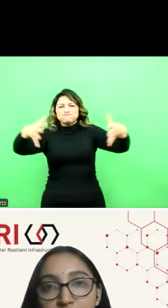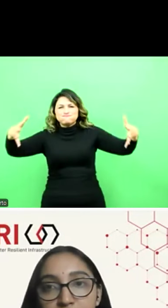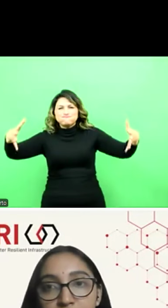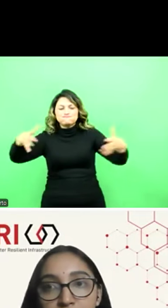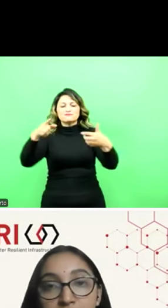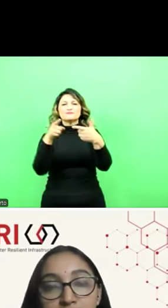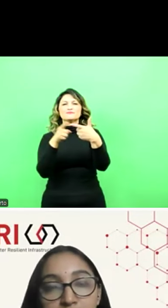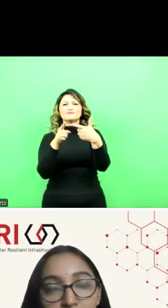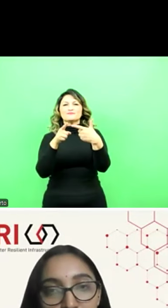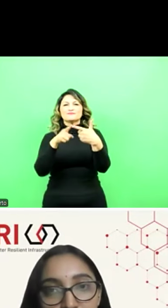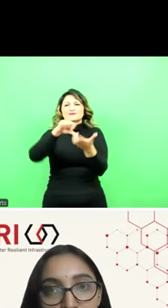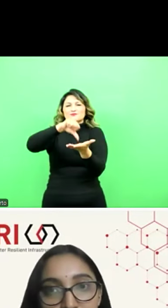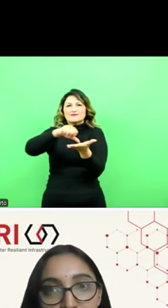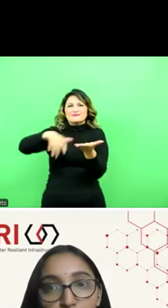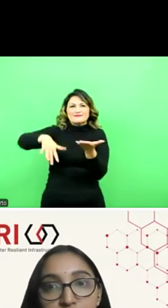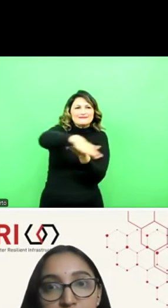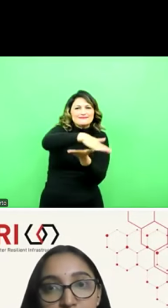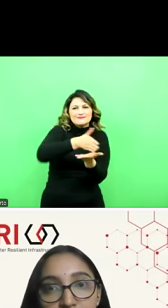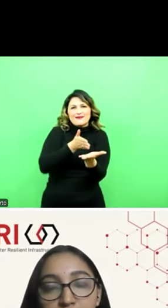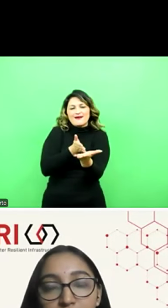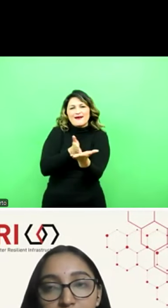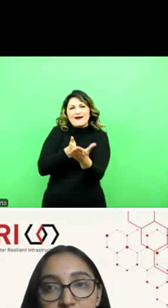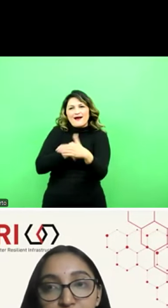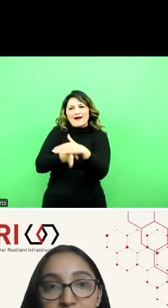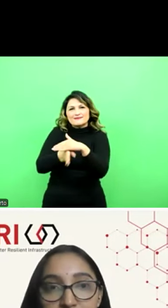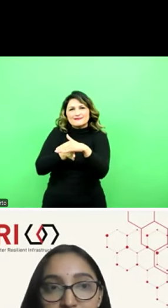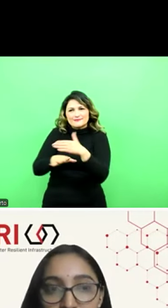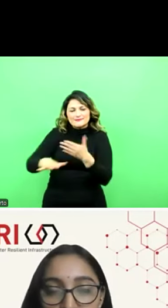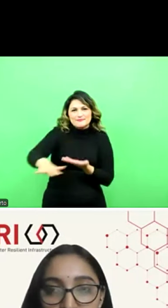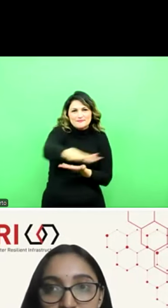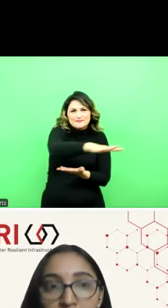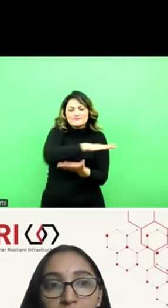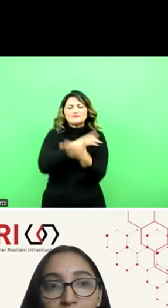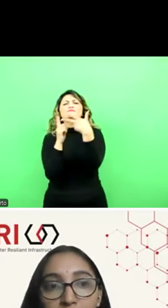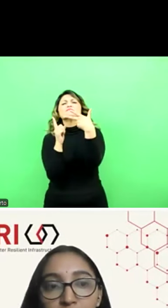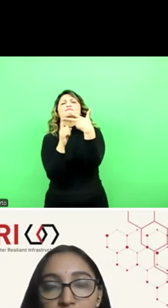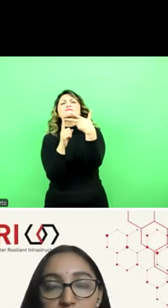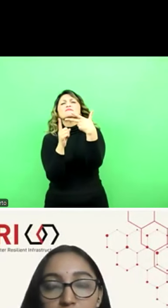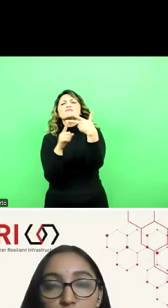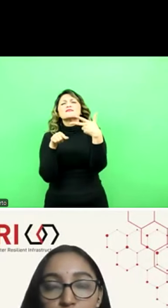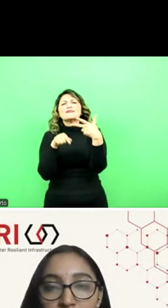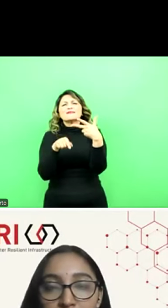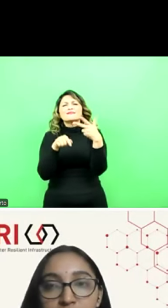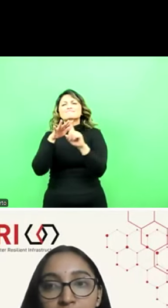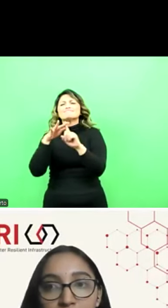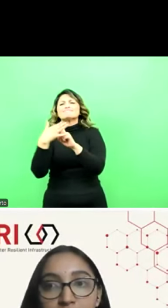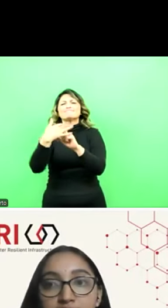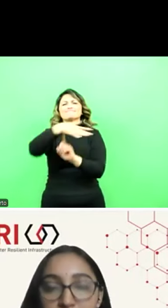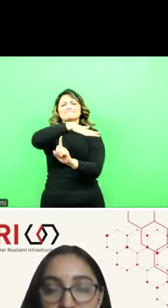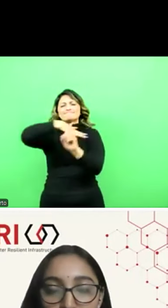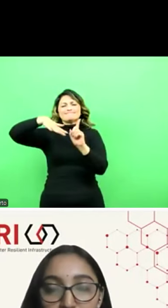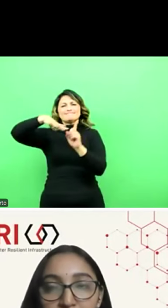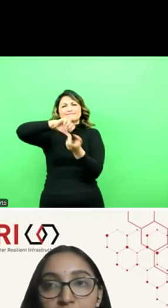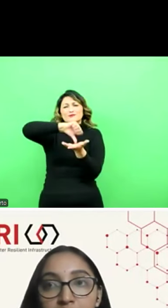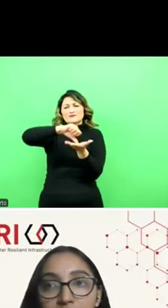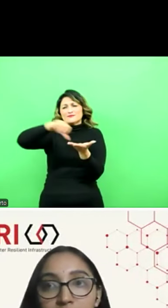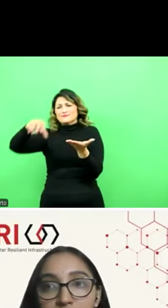we are seeing the interdependencies of cities and its various sectors, and not looking at health in